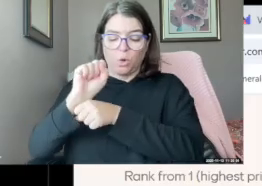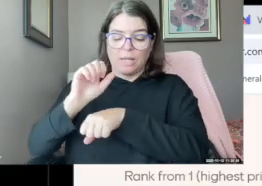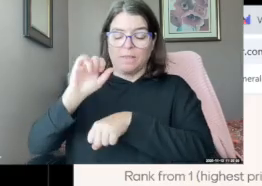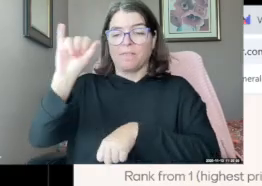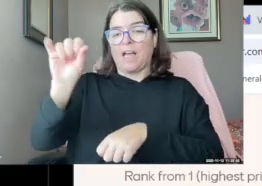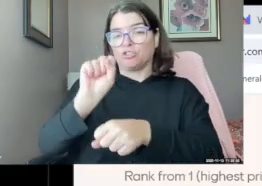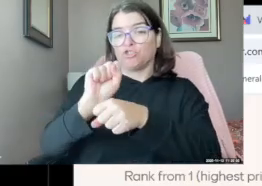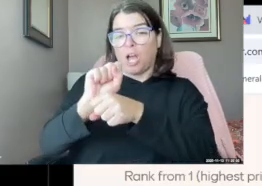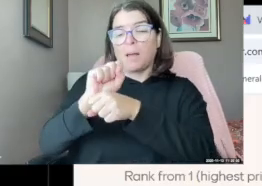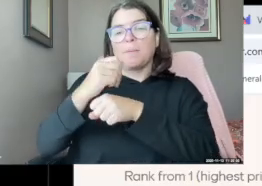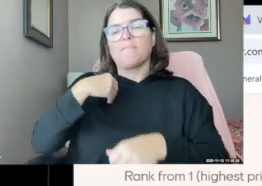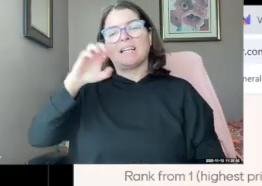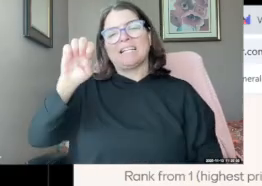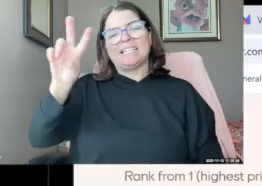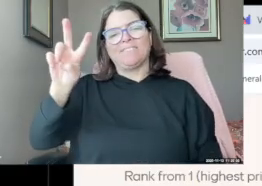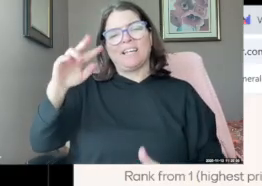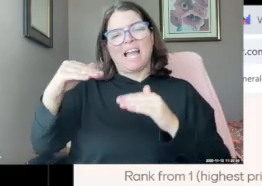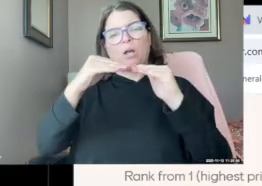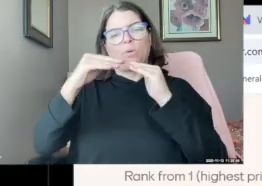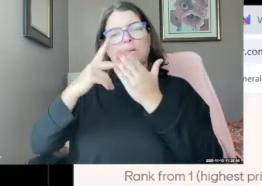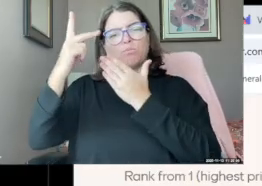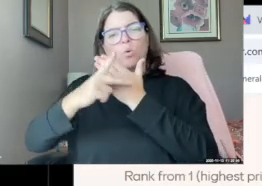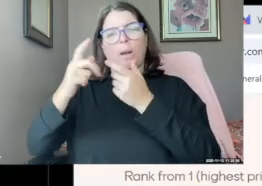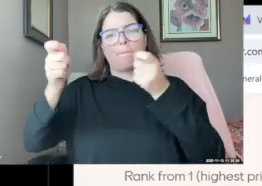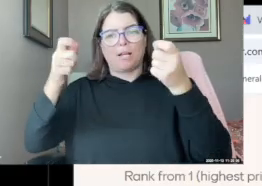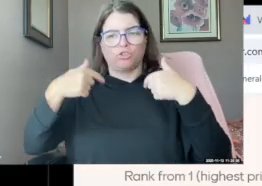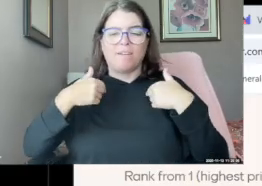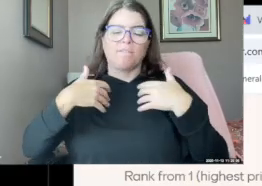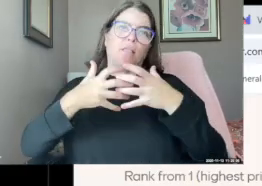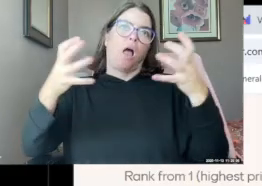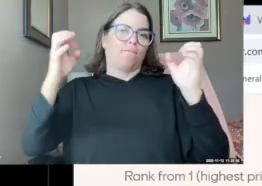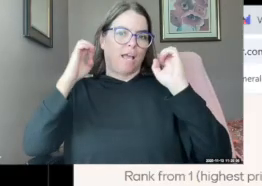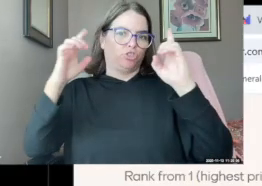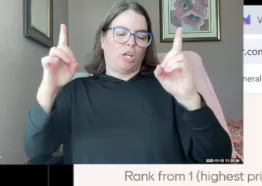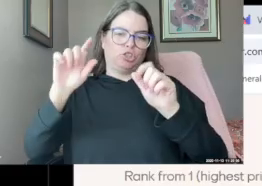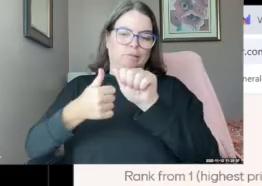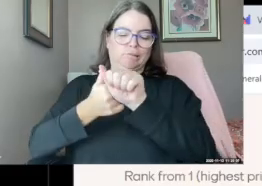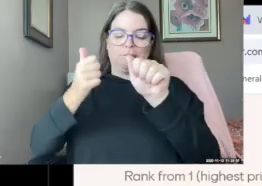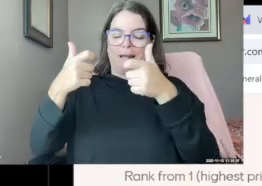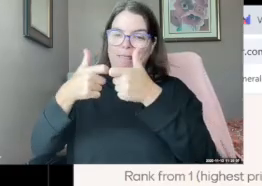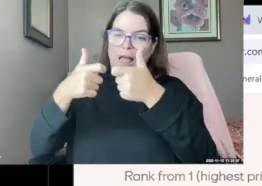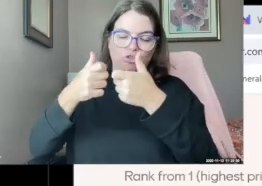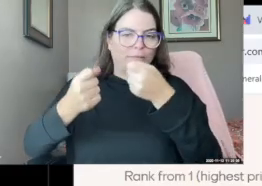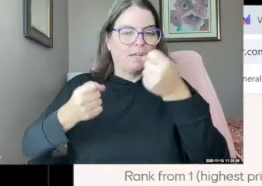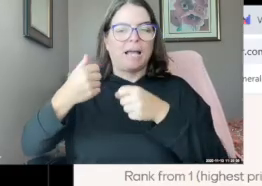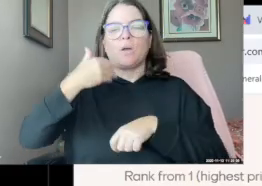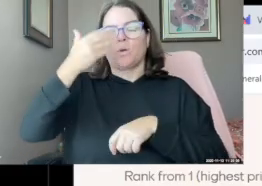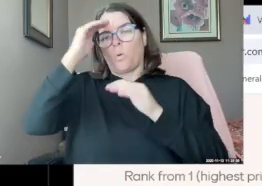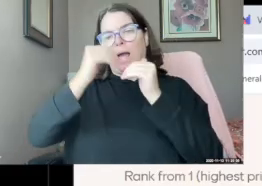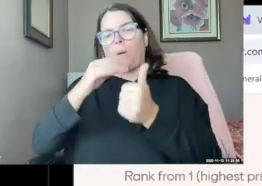to at-home charging. Working in the job that I have as an EV equity program